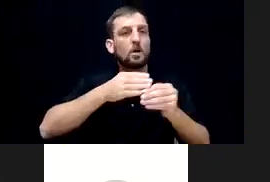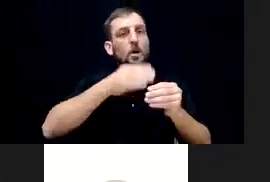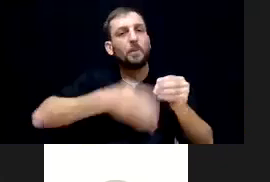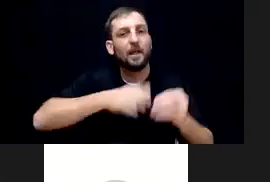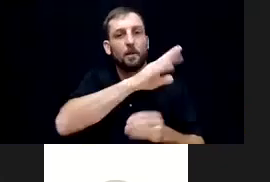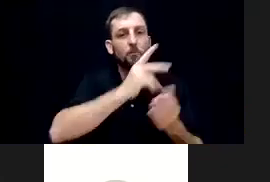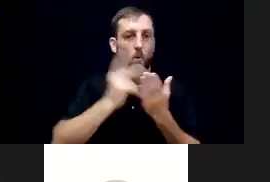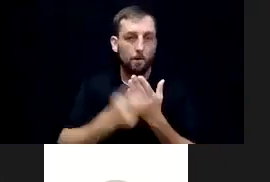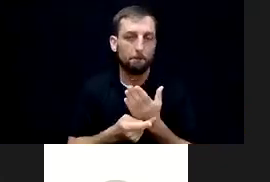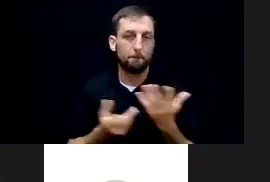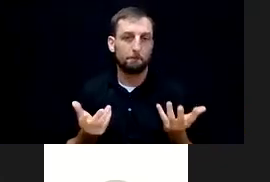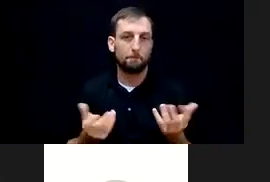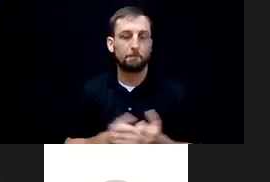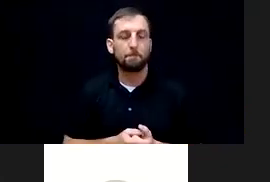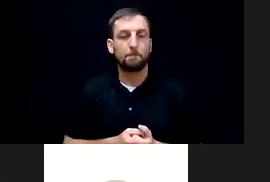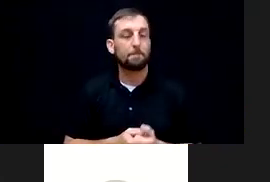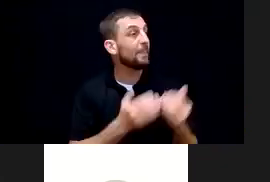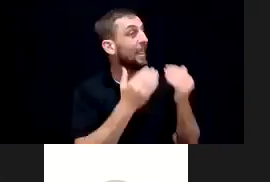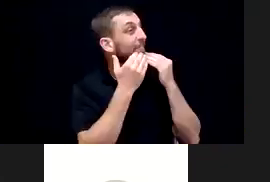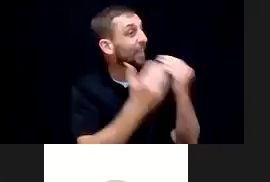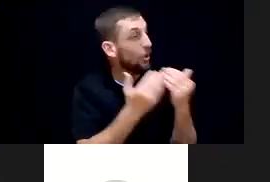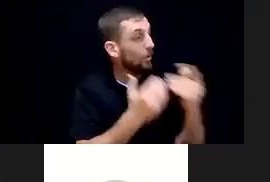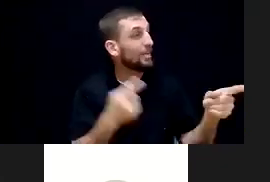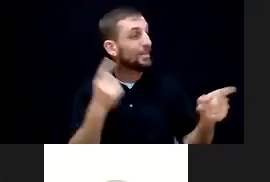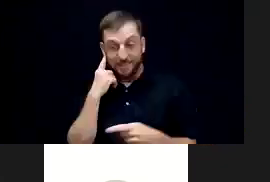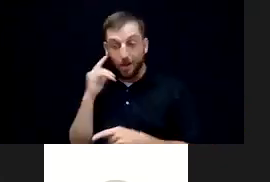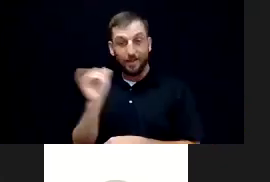Thank you. Sounds like you do a lot of work to keep them,